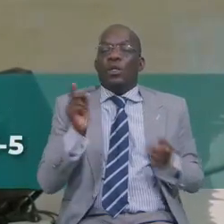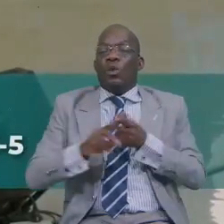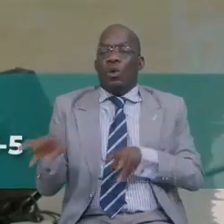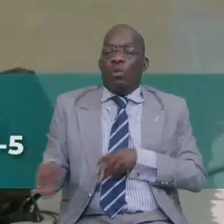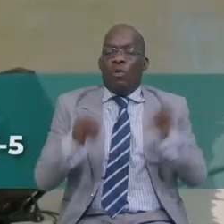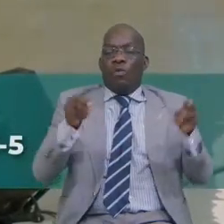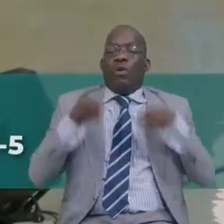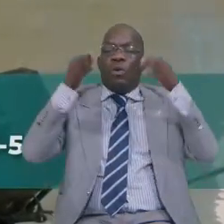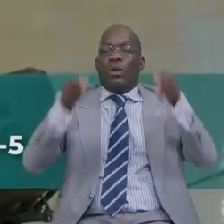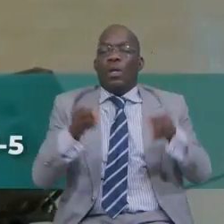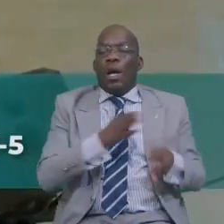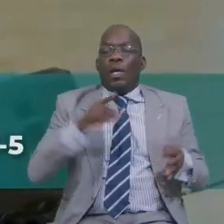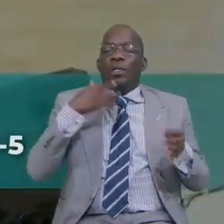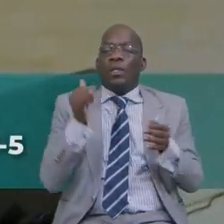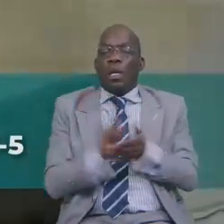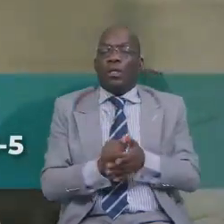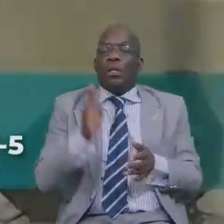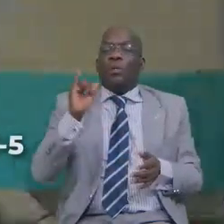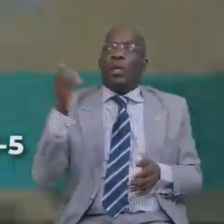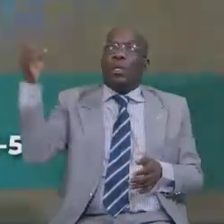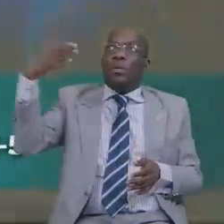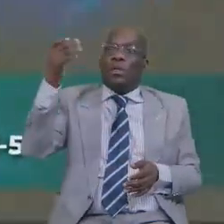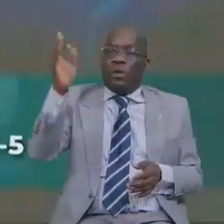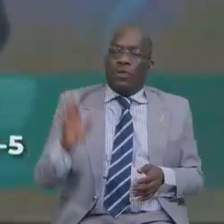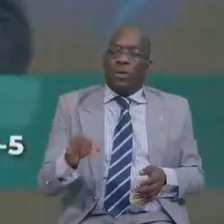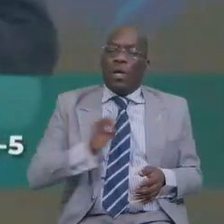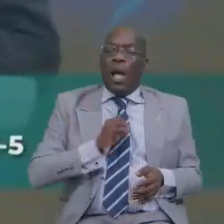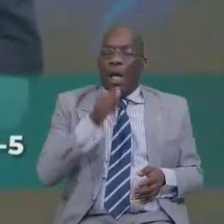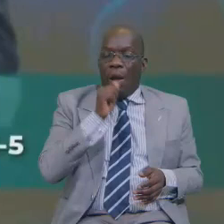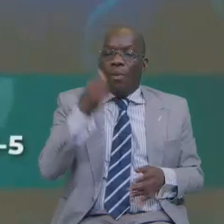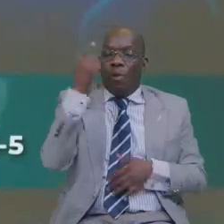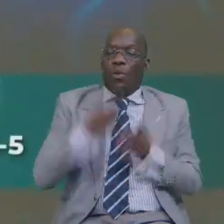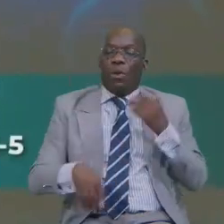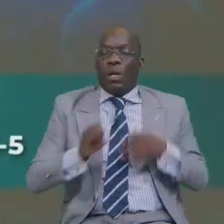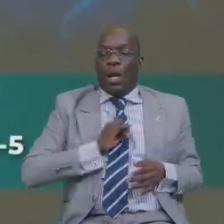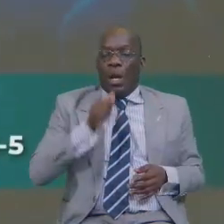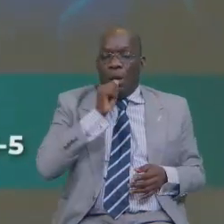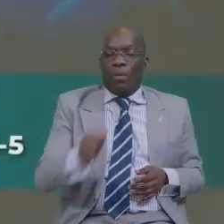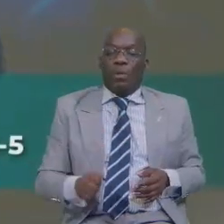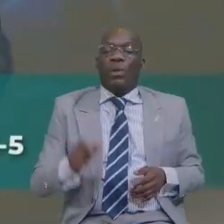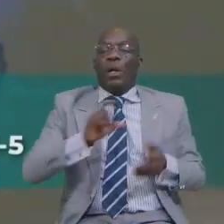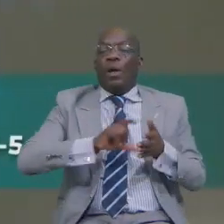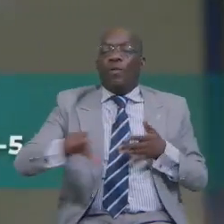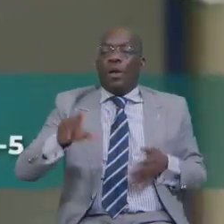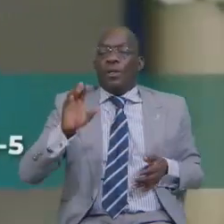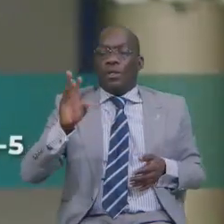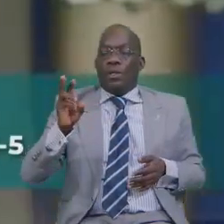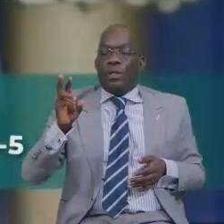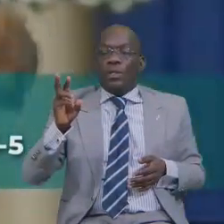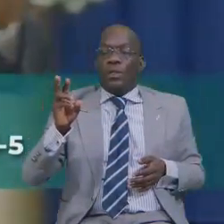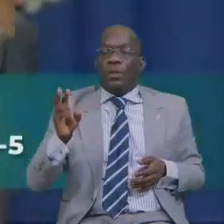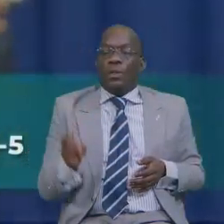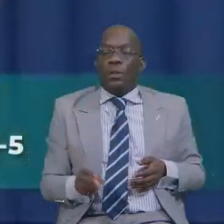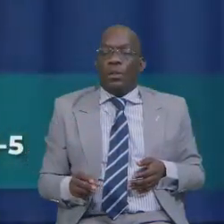grace of God, I am what I am. Look at verse 16. In verse 16, it tells us,